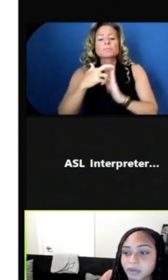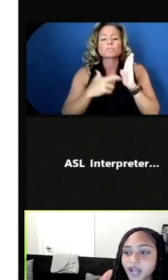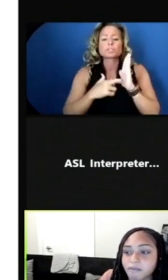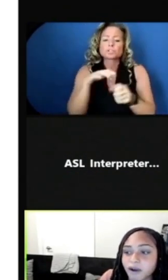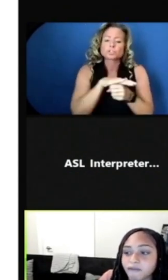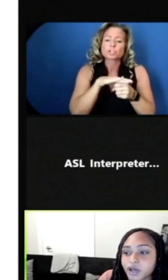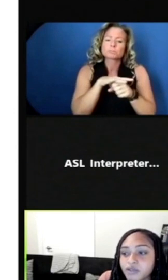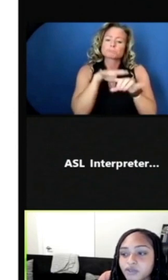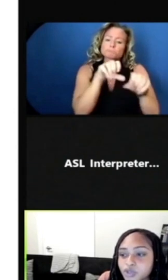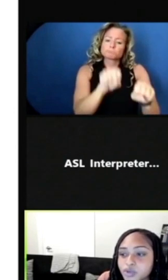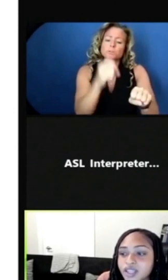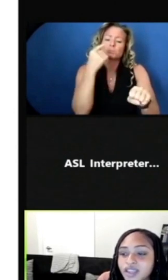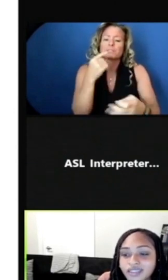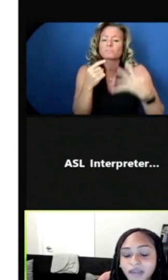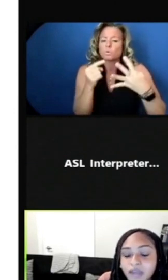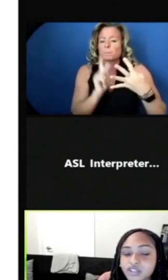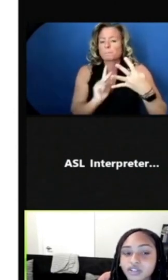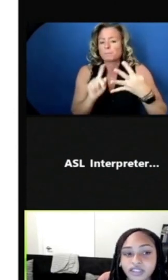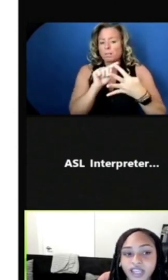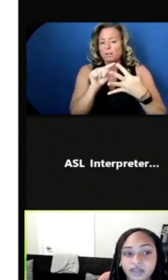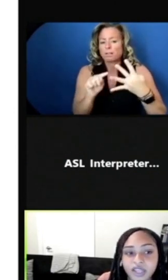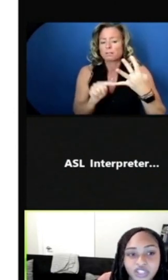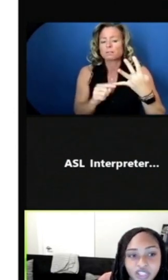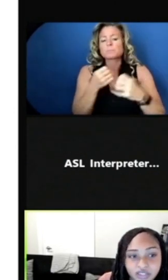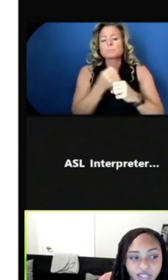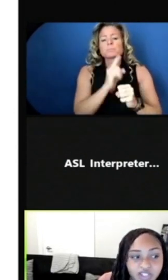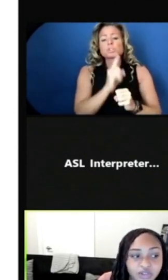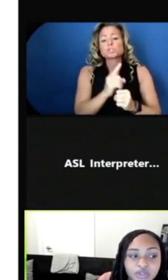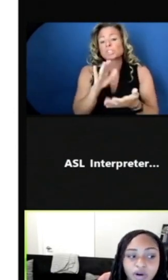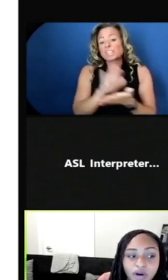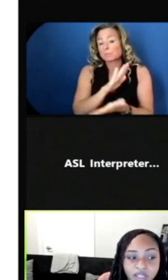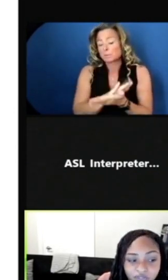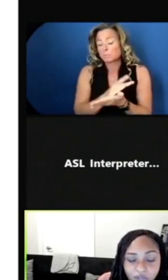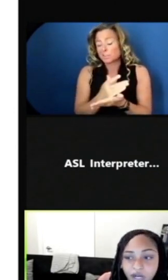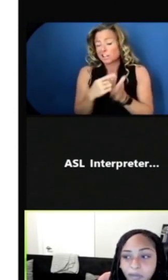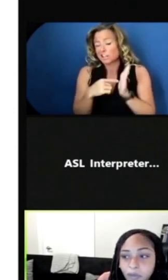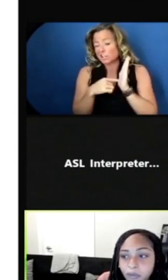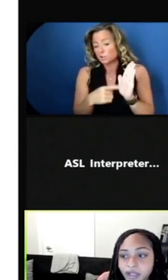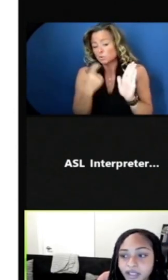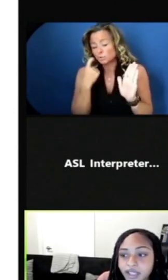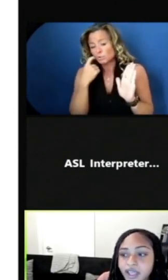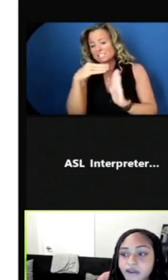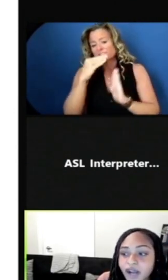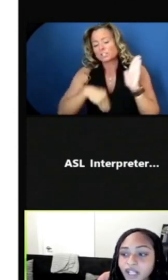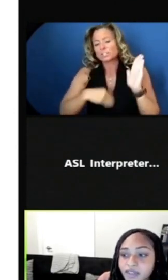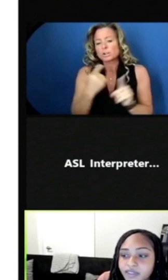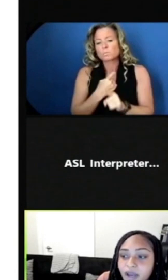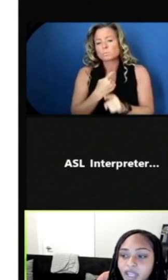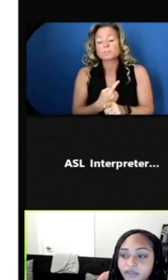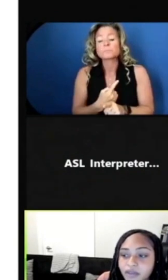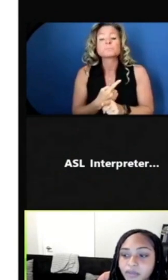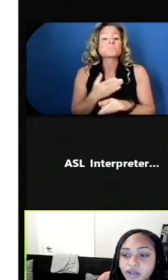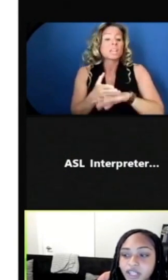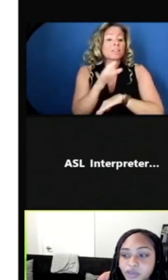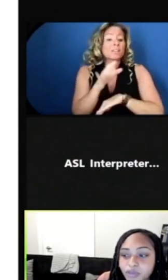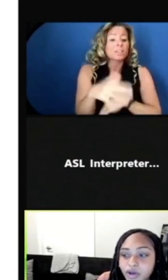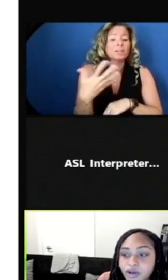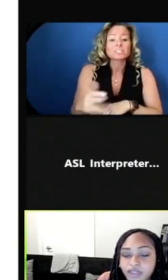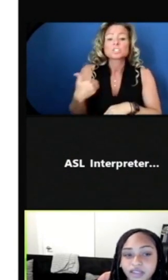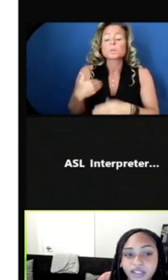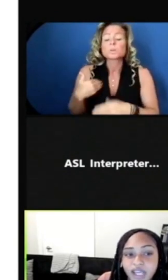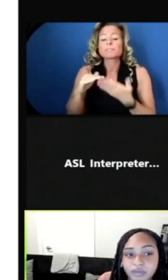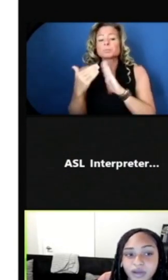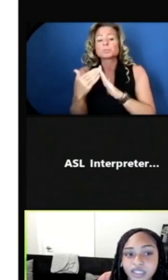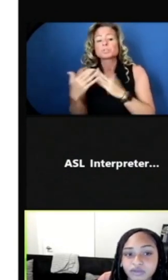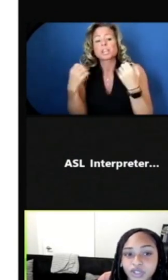is occupied by 4 individuals. They make sure that that sheet that I showed you all is filled out appropriately. Following that, we have a community health